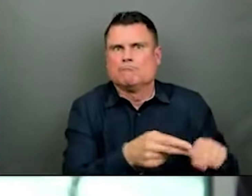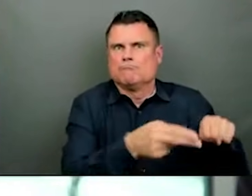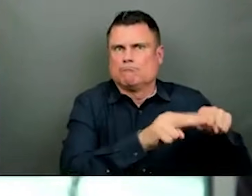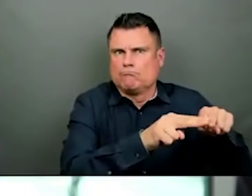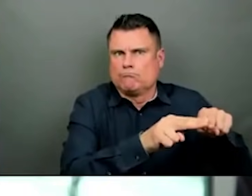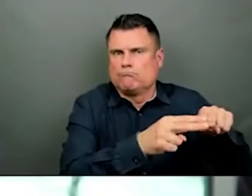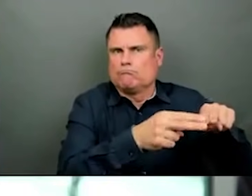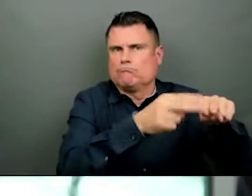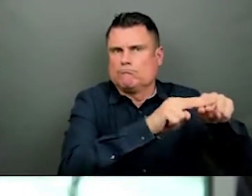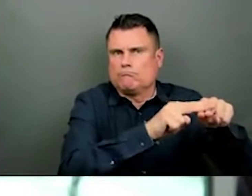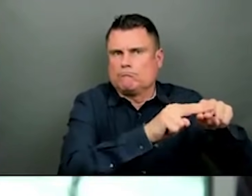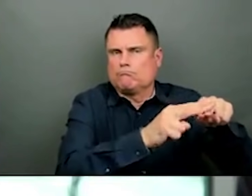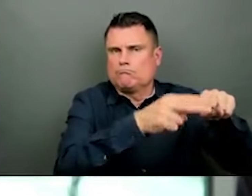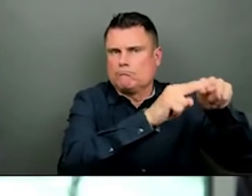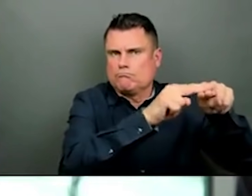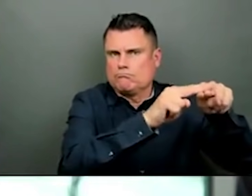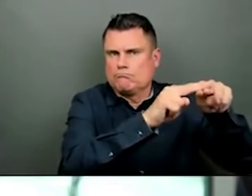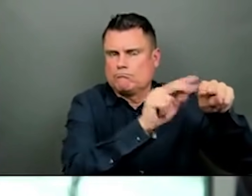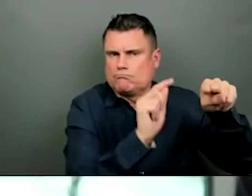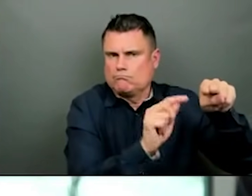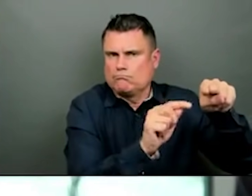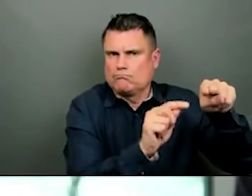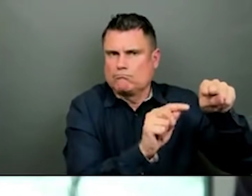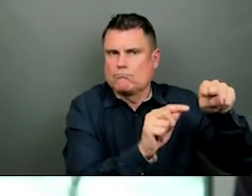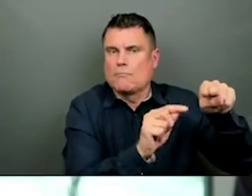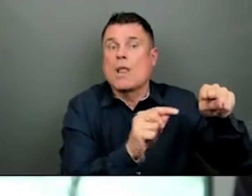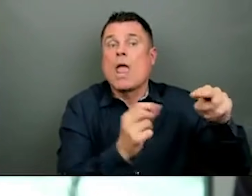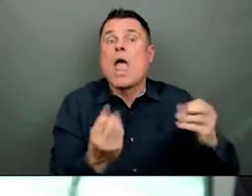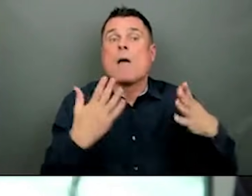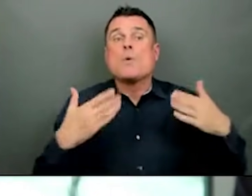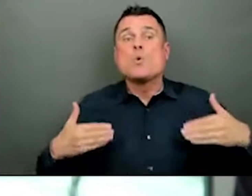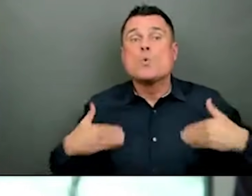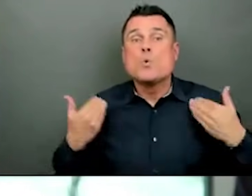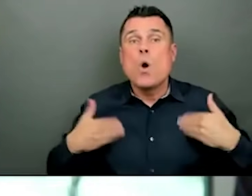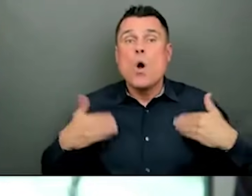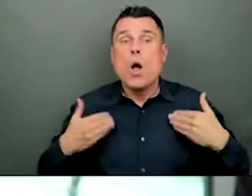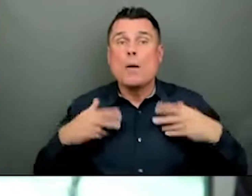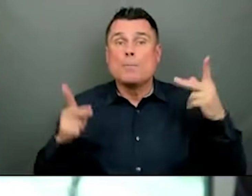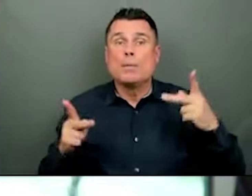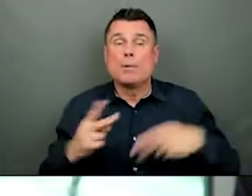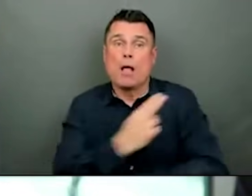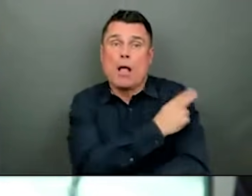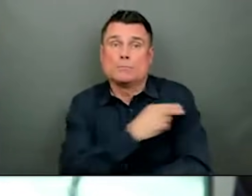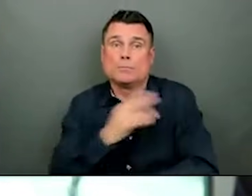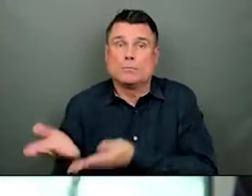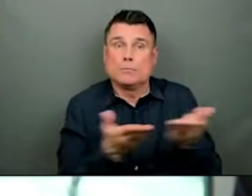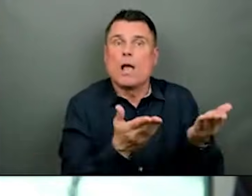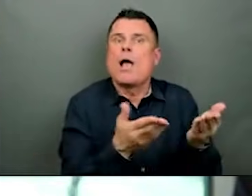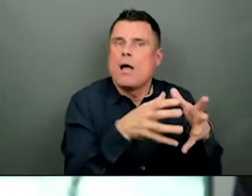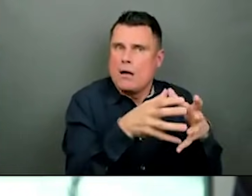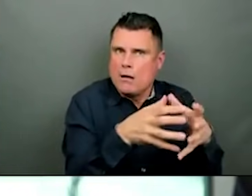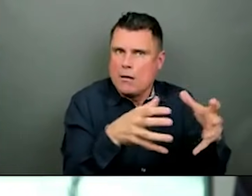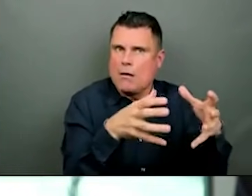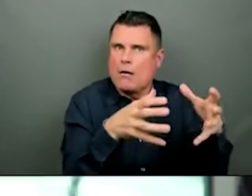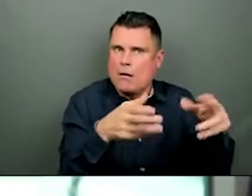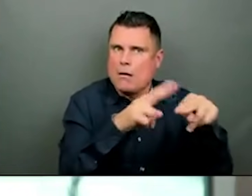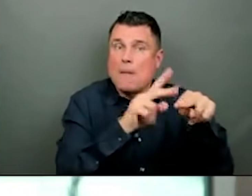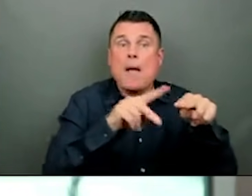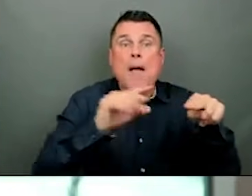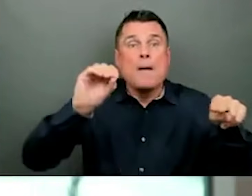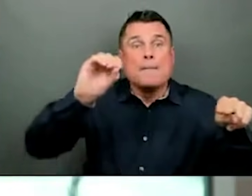of stay is longer, and they more often are needing ICU